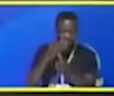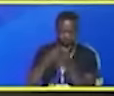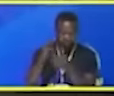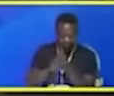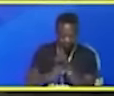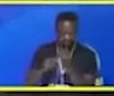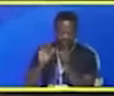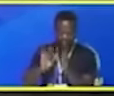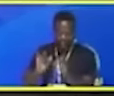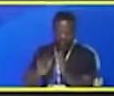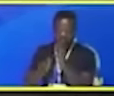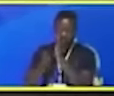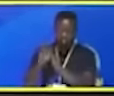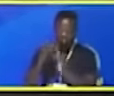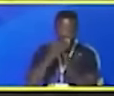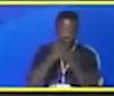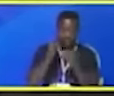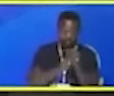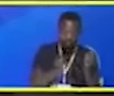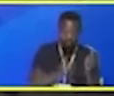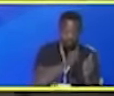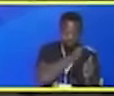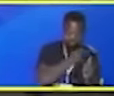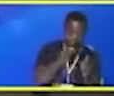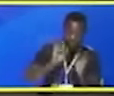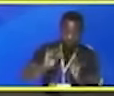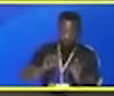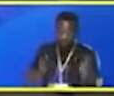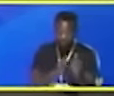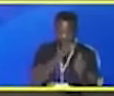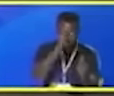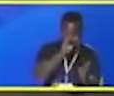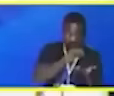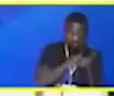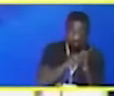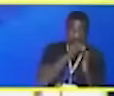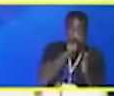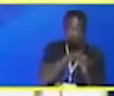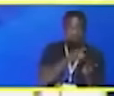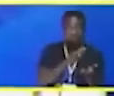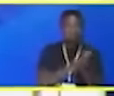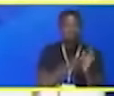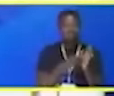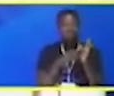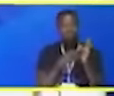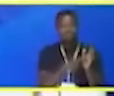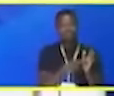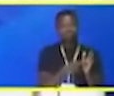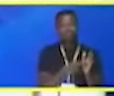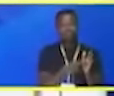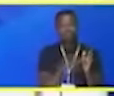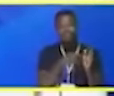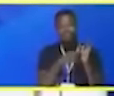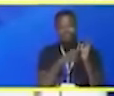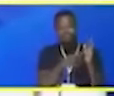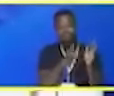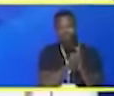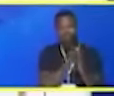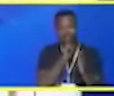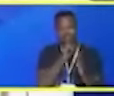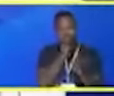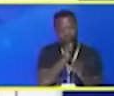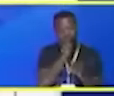When the goodness of God follows a man and his mercy follows a man, it is a remarkable mystery. This was the